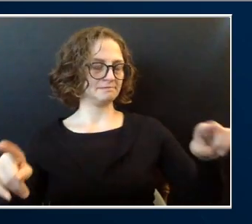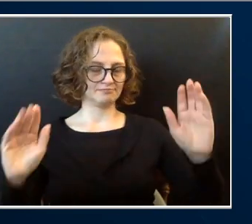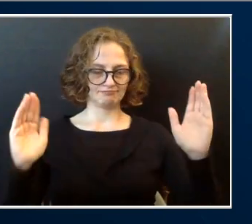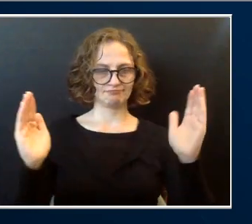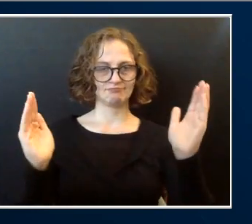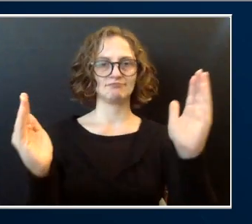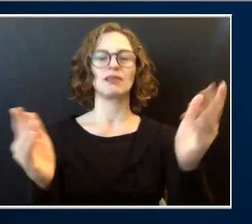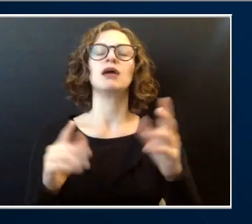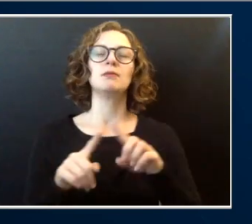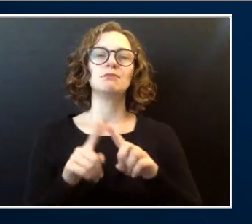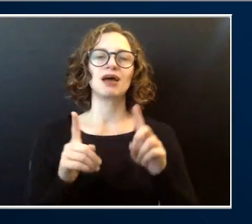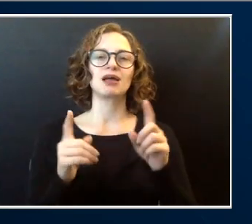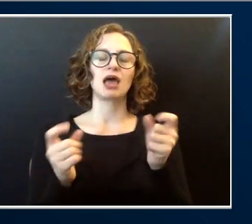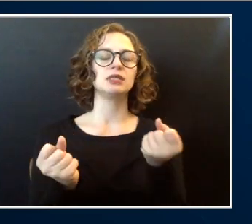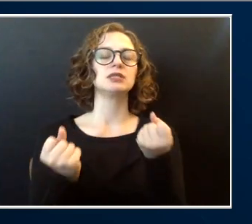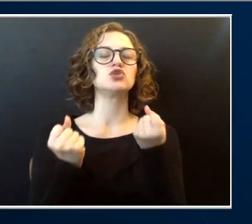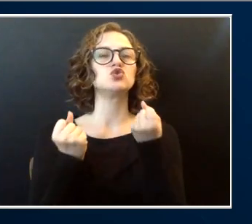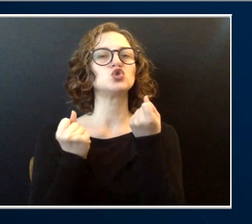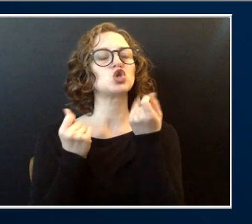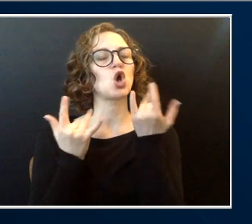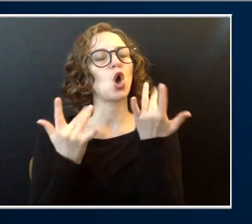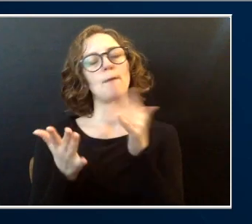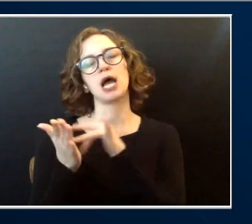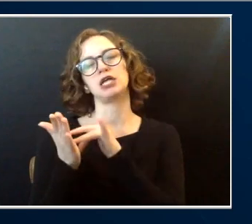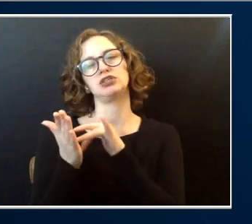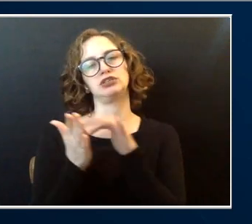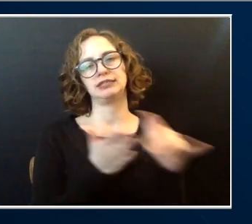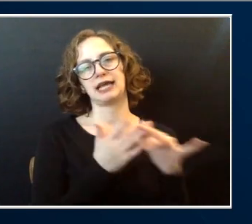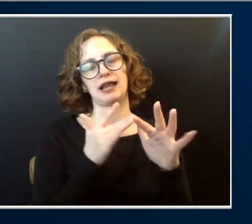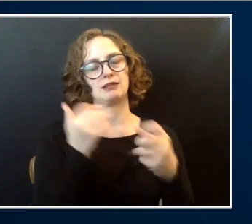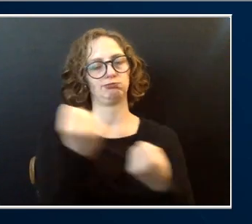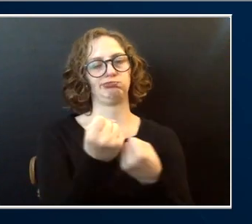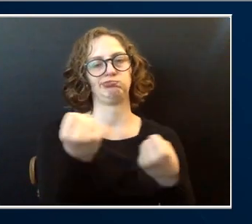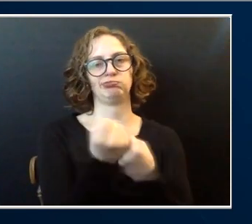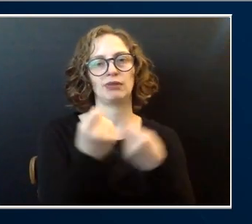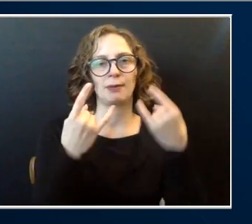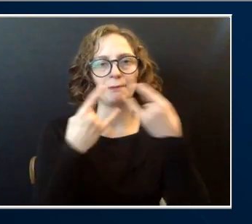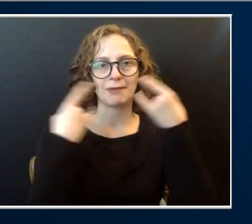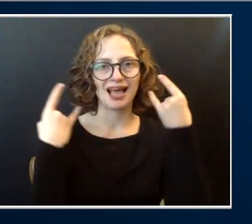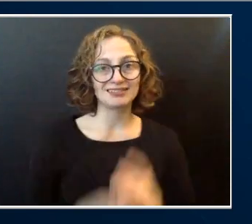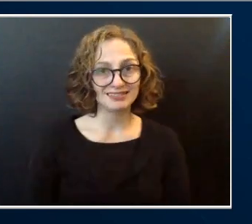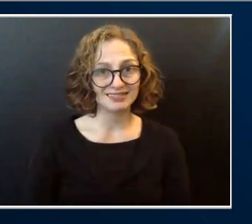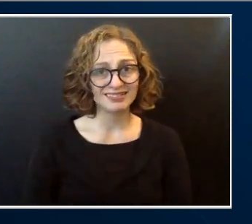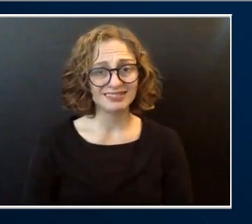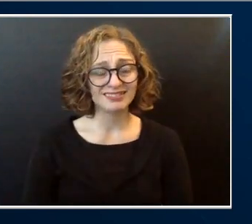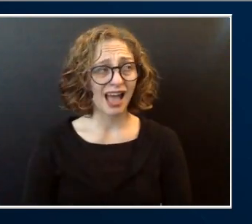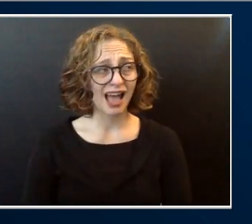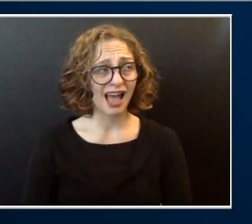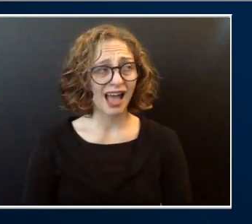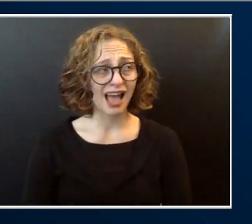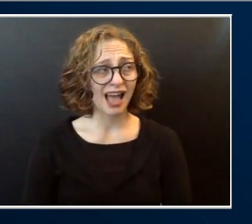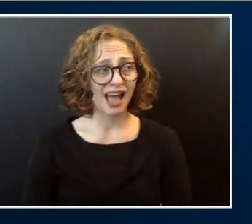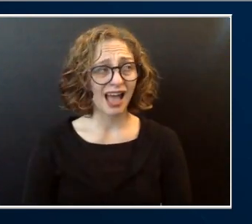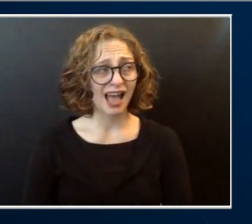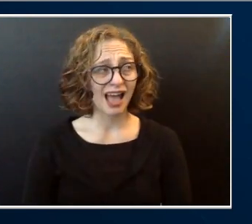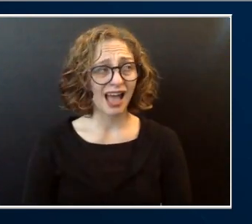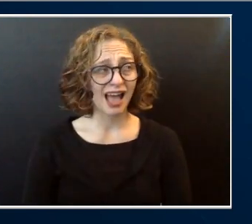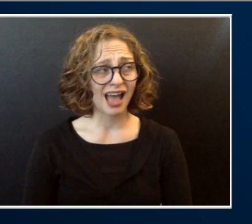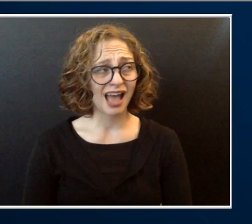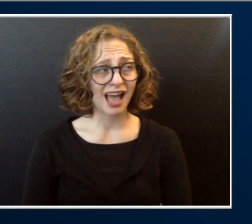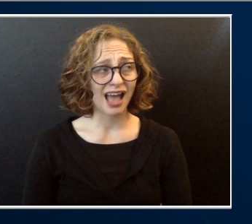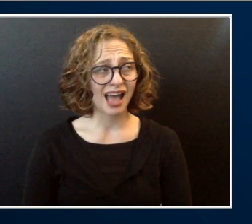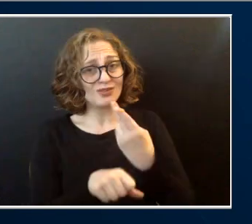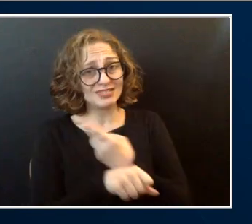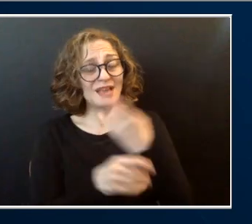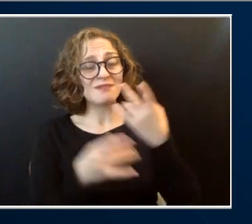many generations. It is not a new concept. You walk into a hospital, we've been wearing masks for years. And I think the key to the public health emergency is